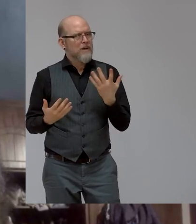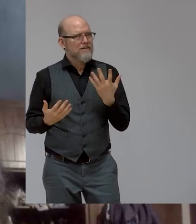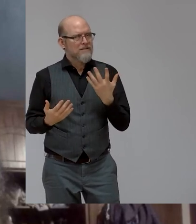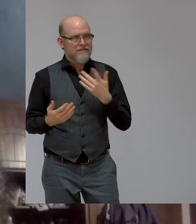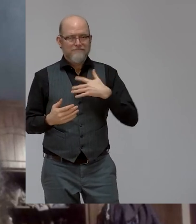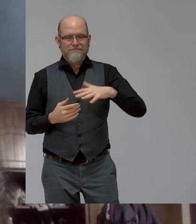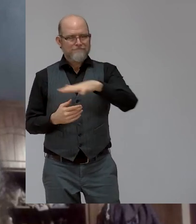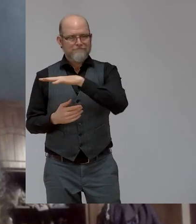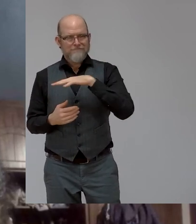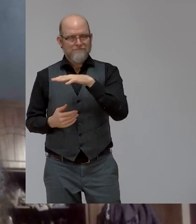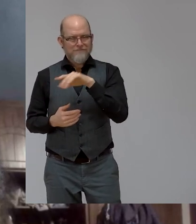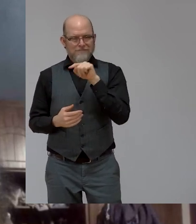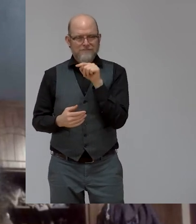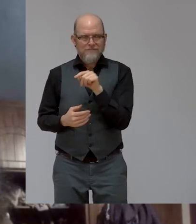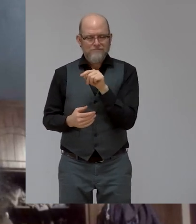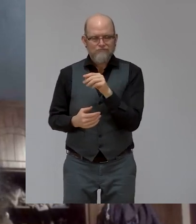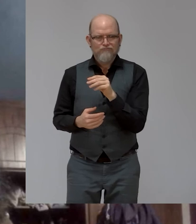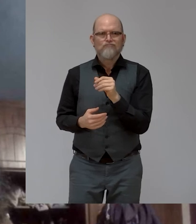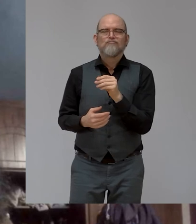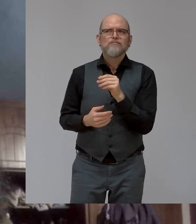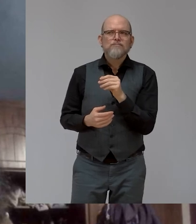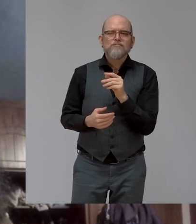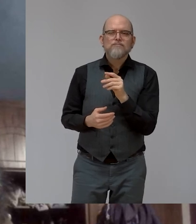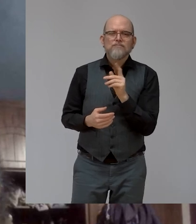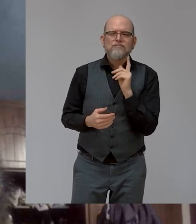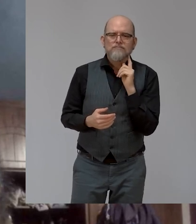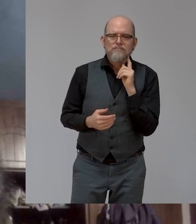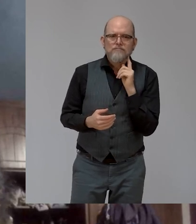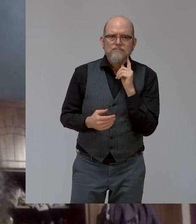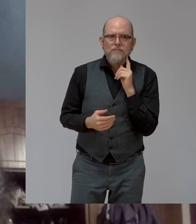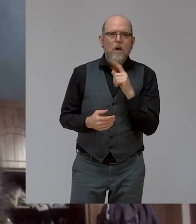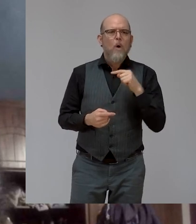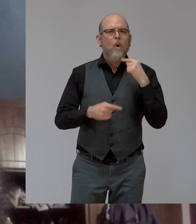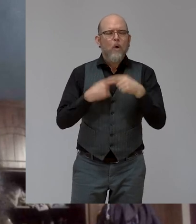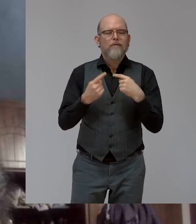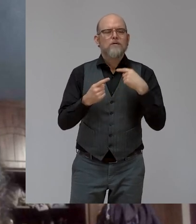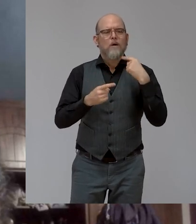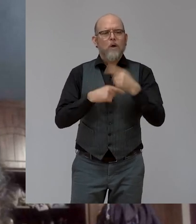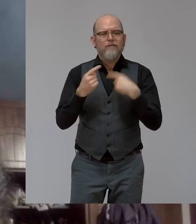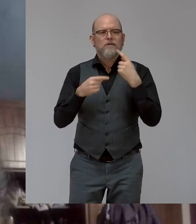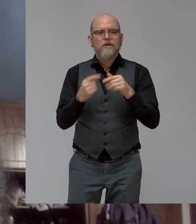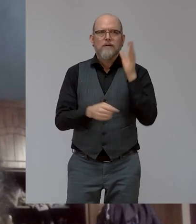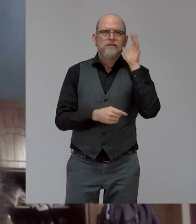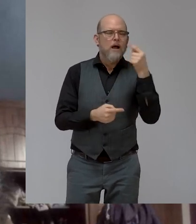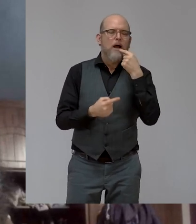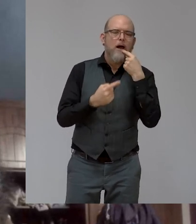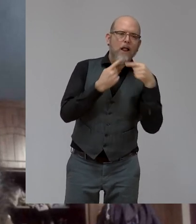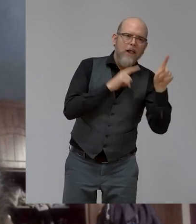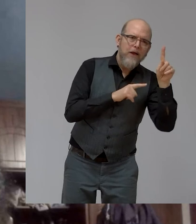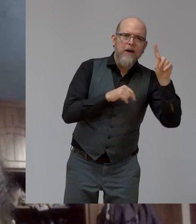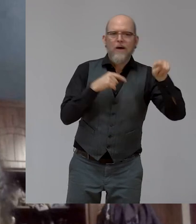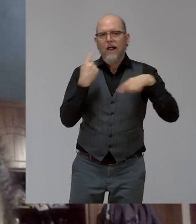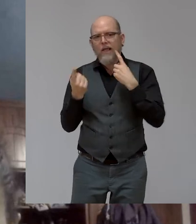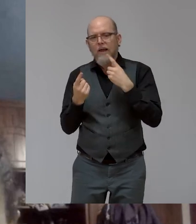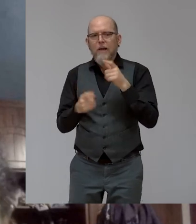we always keep on getting excuses or explanations, what you name it, when it comes into employing persons with disabilities,